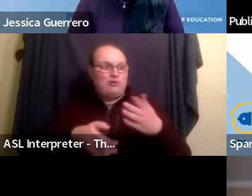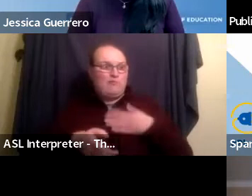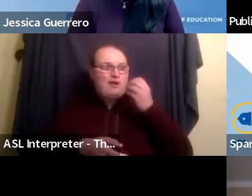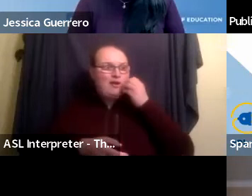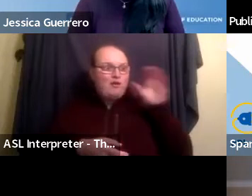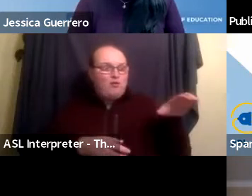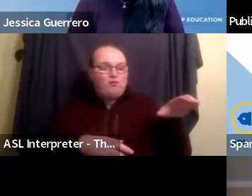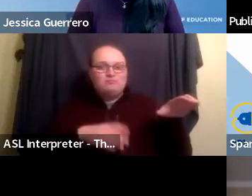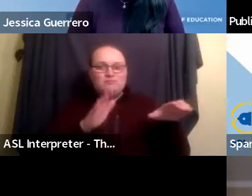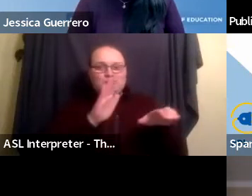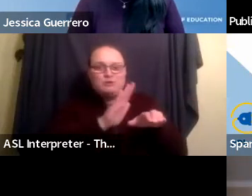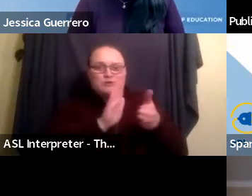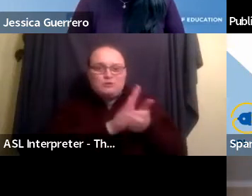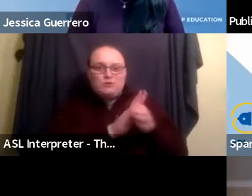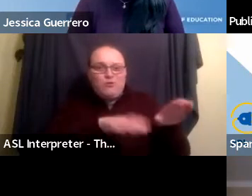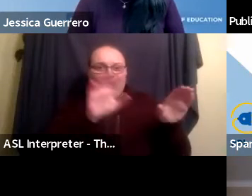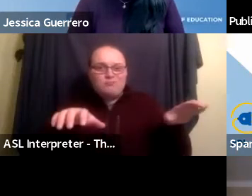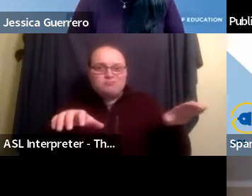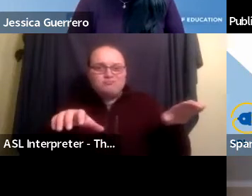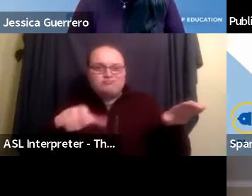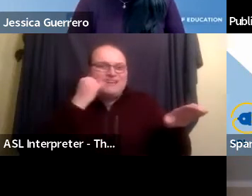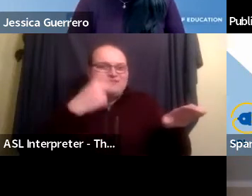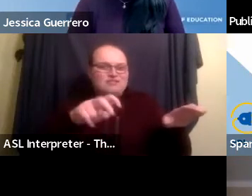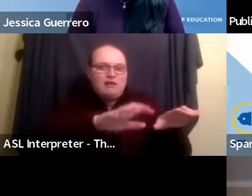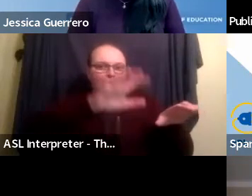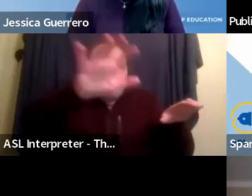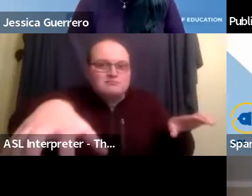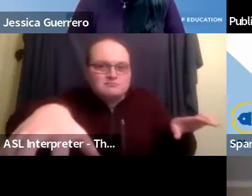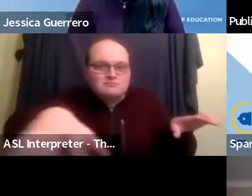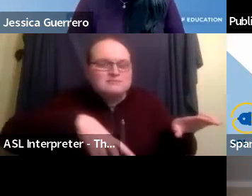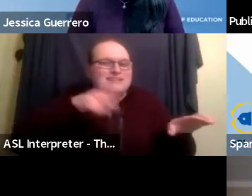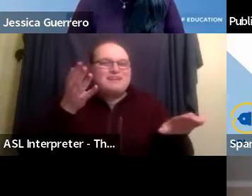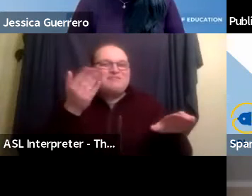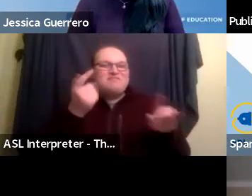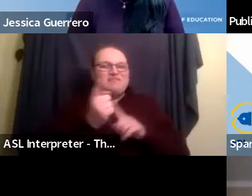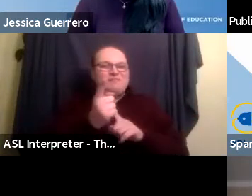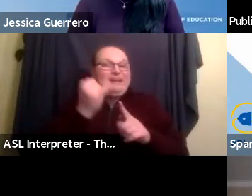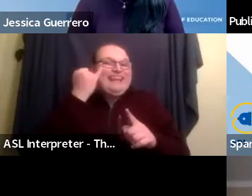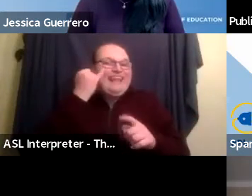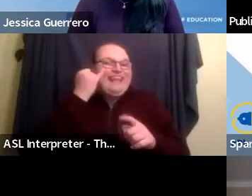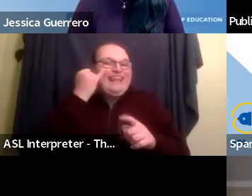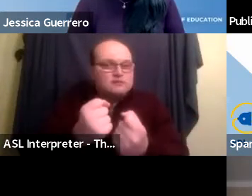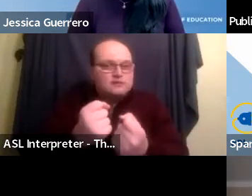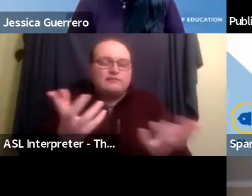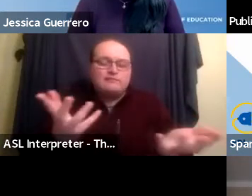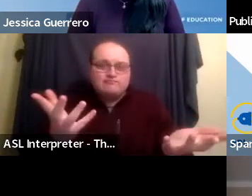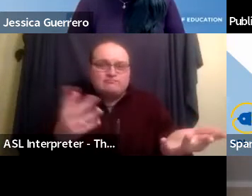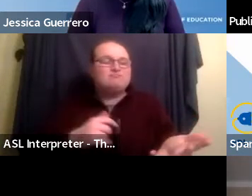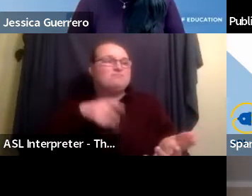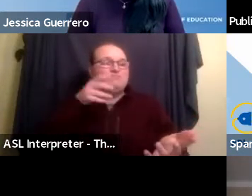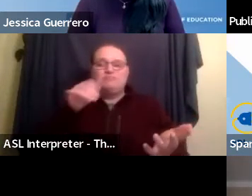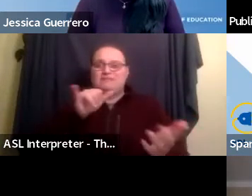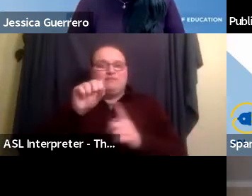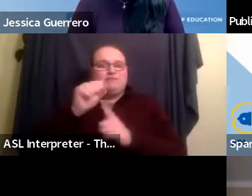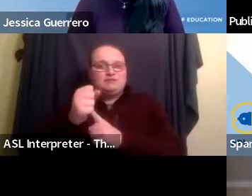to my neighborhood. The other school would be further away, 15 minutes by car. And like me, you know, there are other children and they're